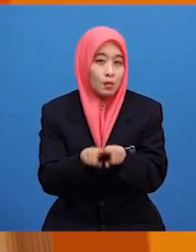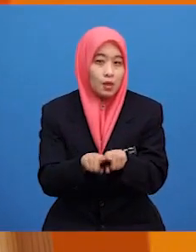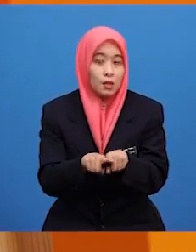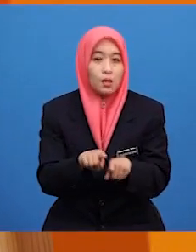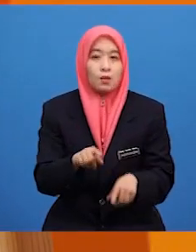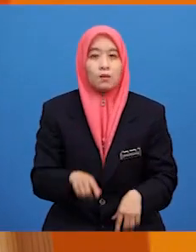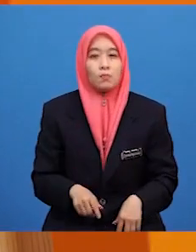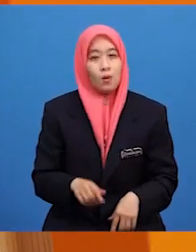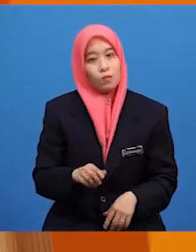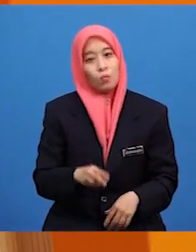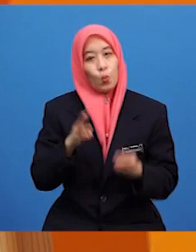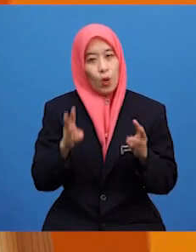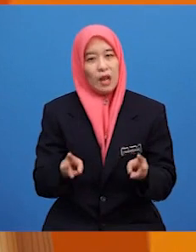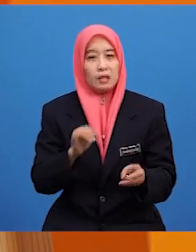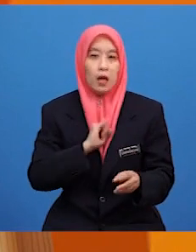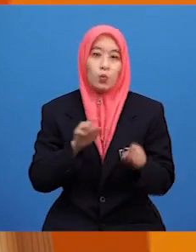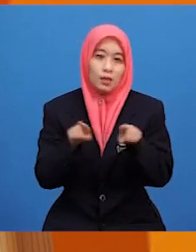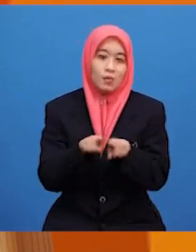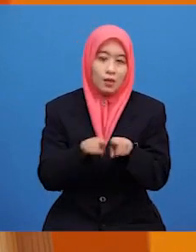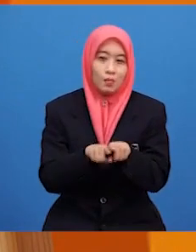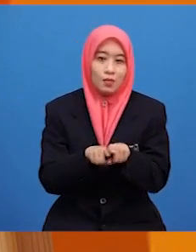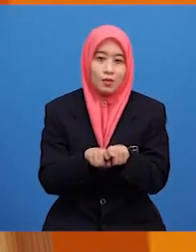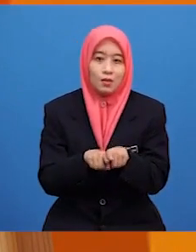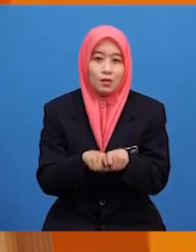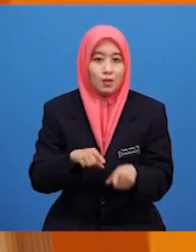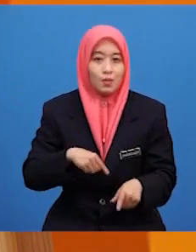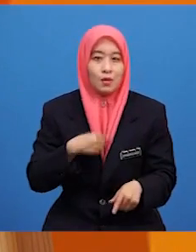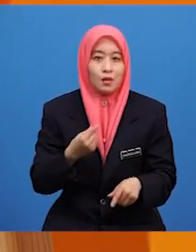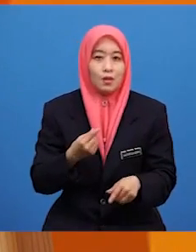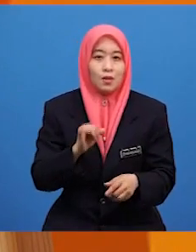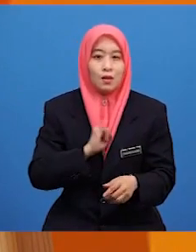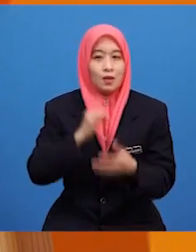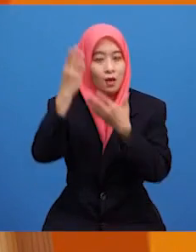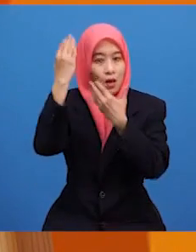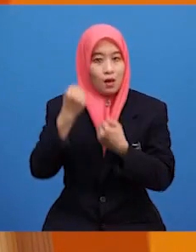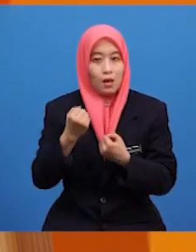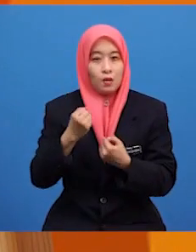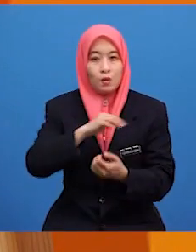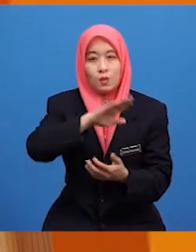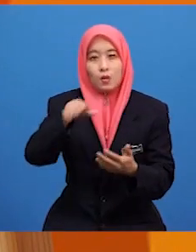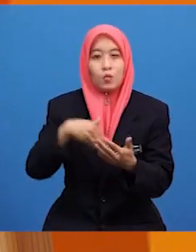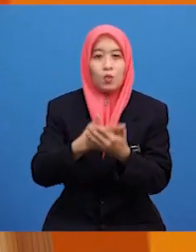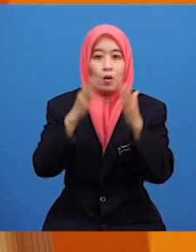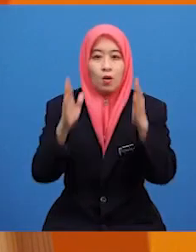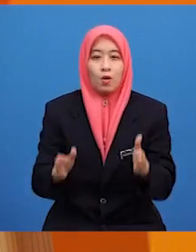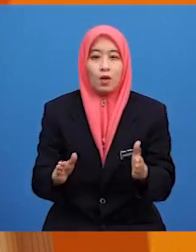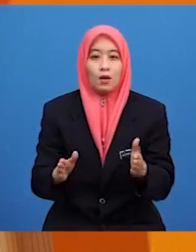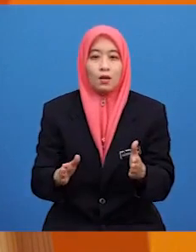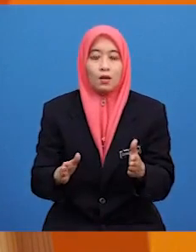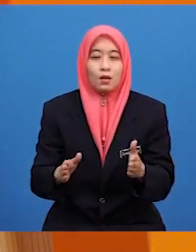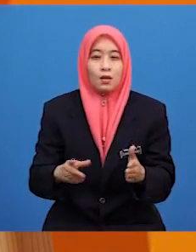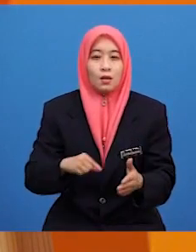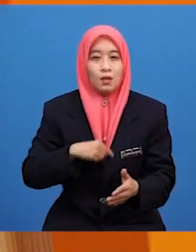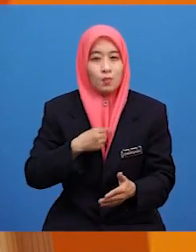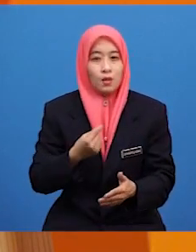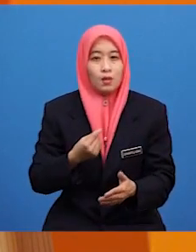enjoyed singing and dancing as well, and I hope everyone else did as well. So,